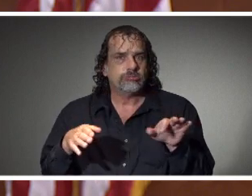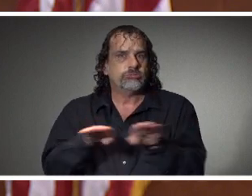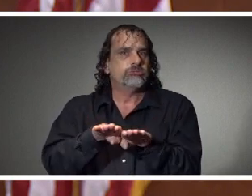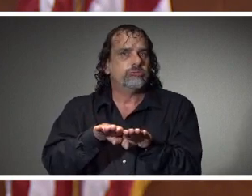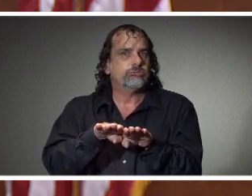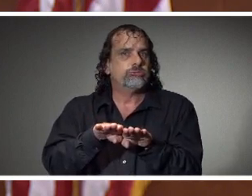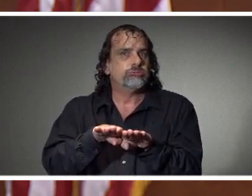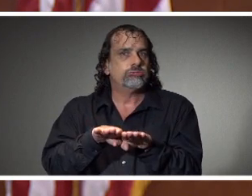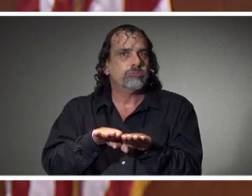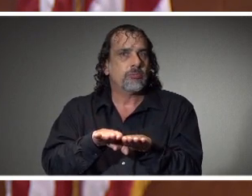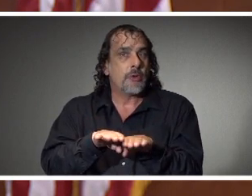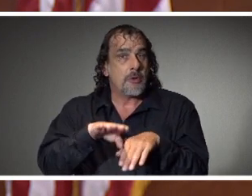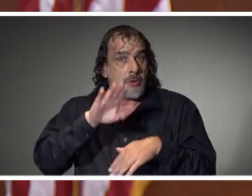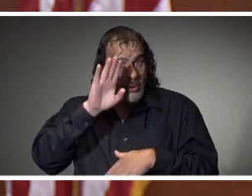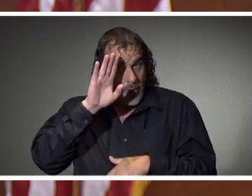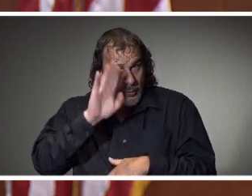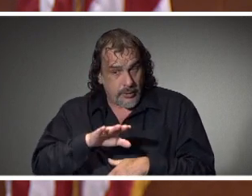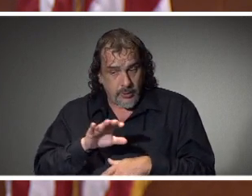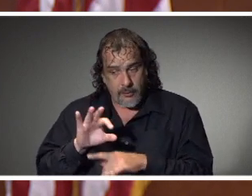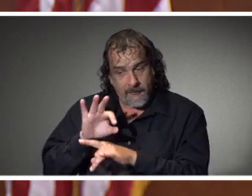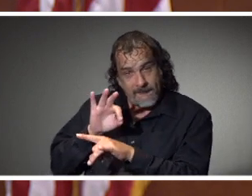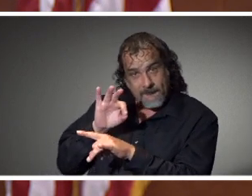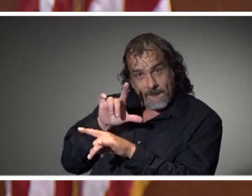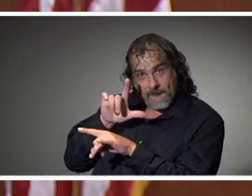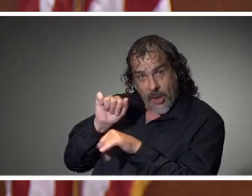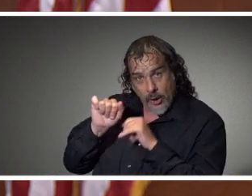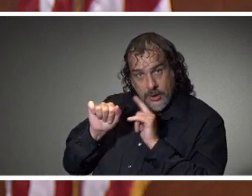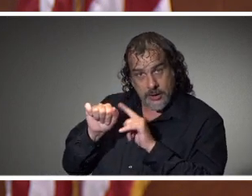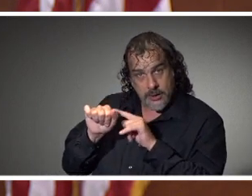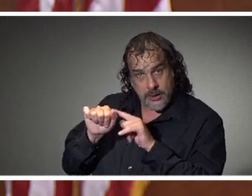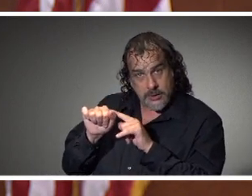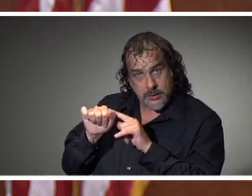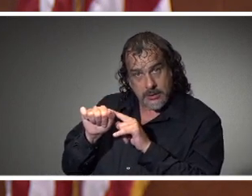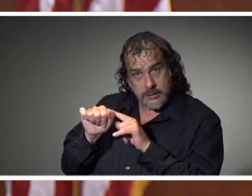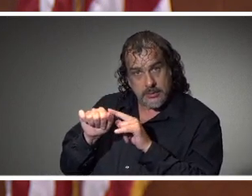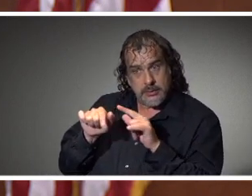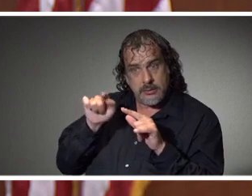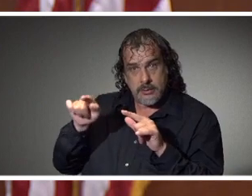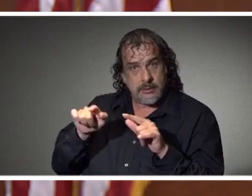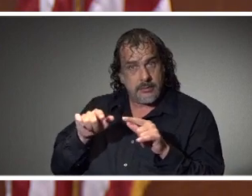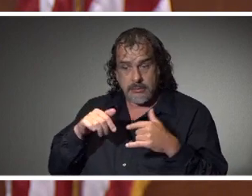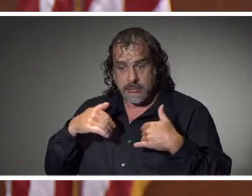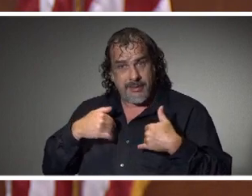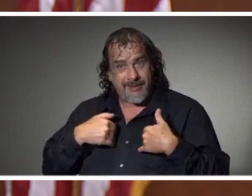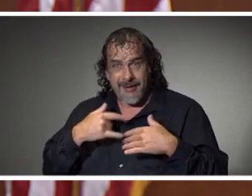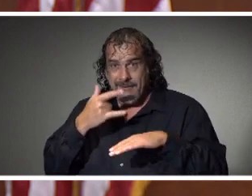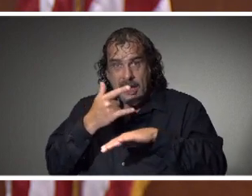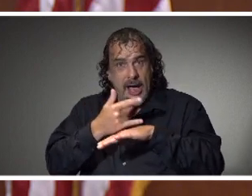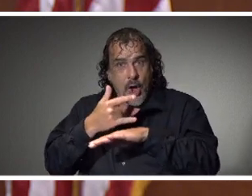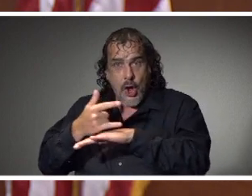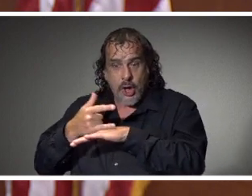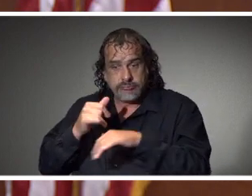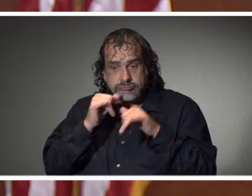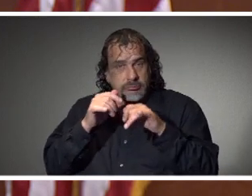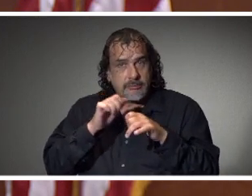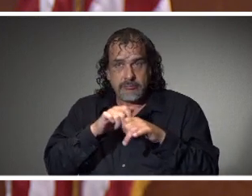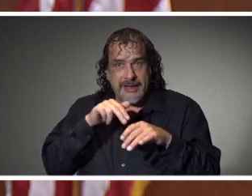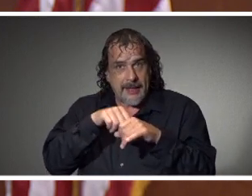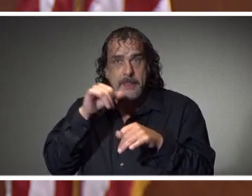closed. We know that in the state of Florida, that they are not allowed to serve alcohol at